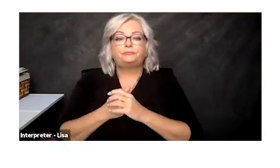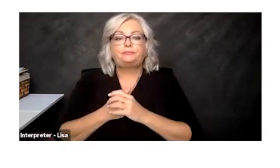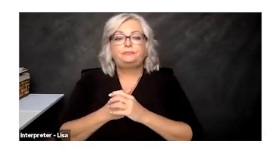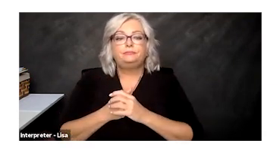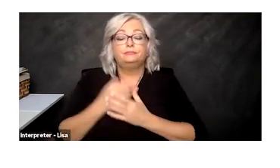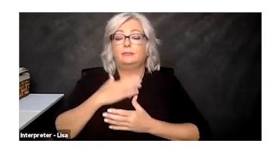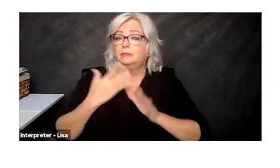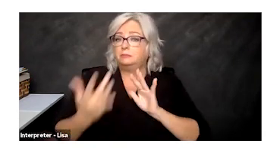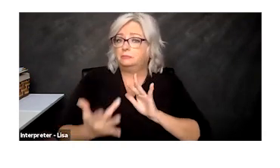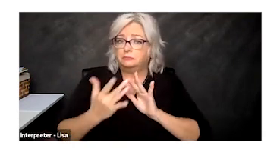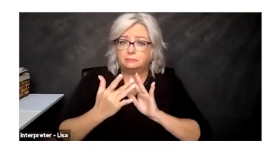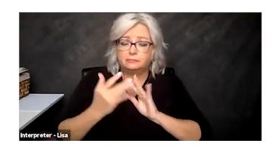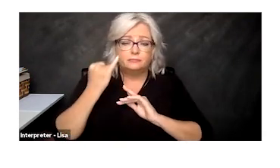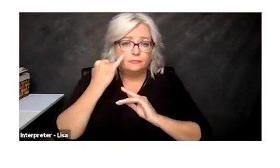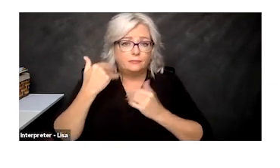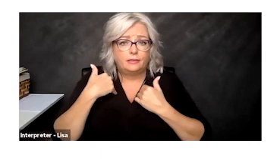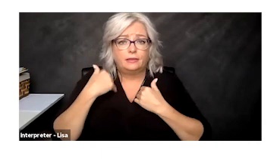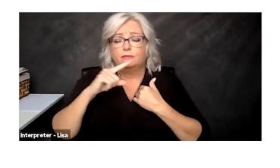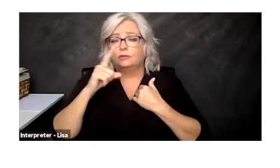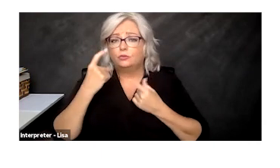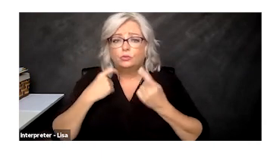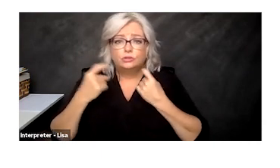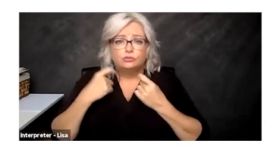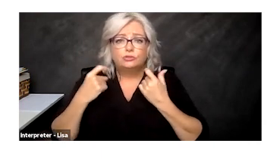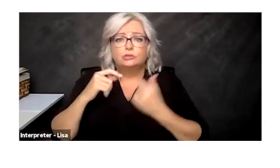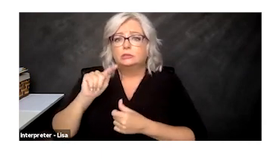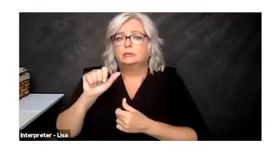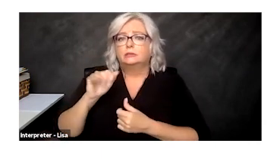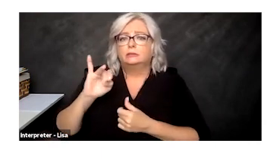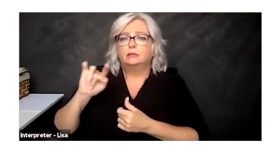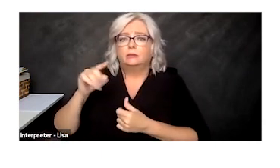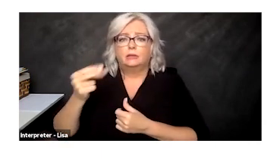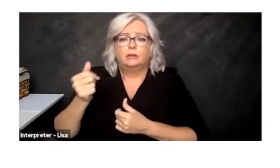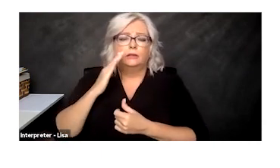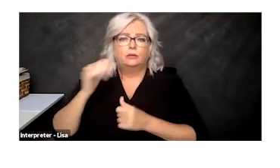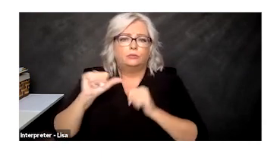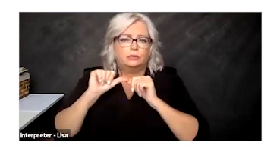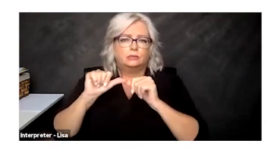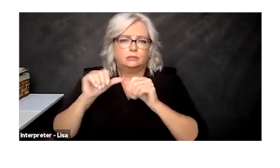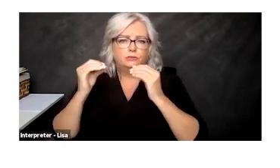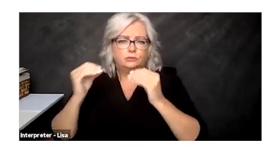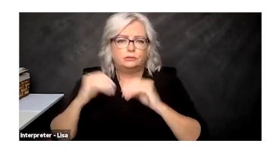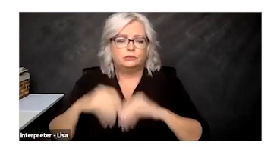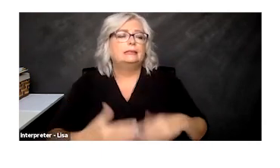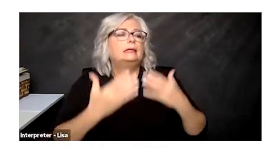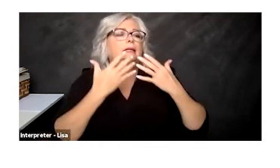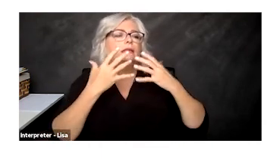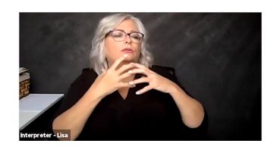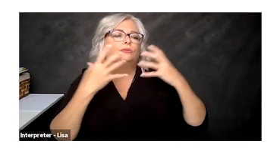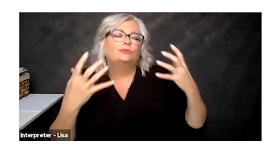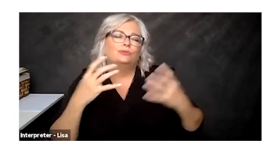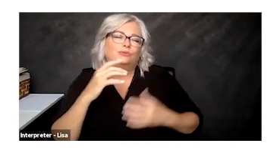out to me if you have any questions. And like Tabitha's gonna teach the rest of the class. So thank you so much, everyone. Thank you so much, Jonathan. We'll miss